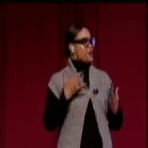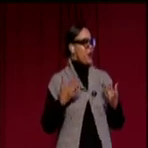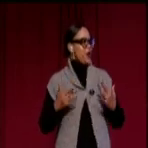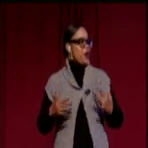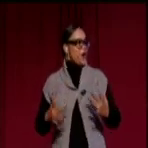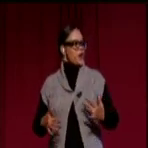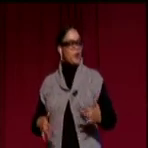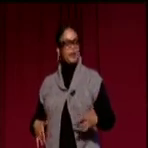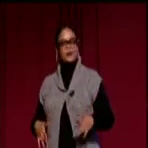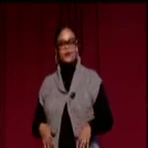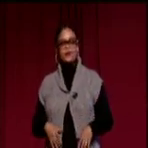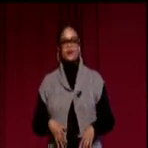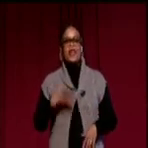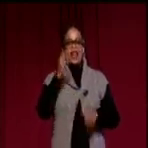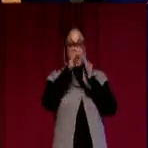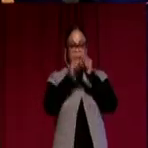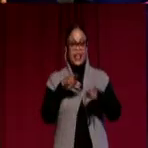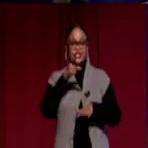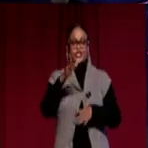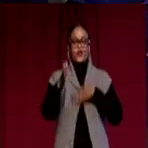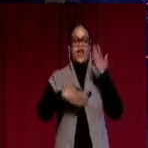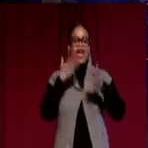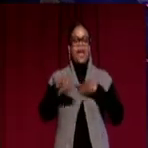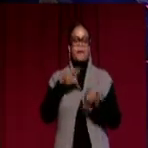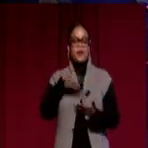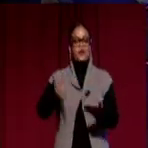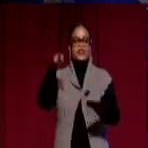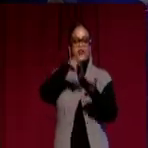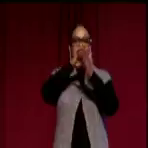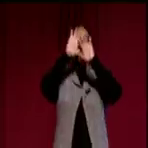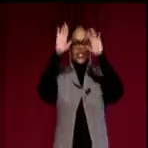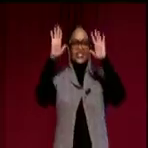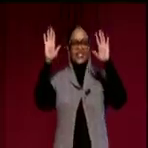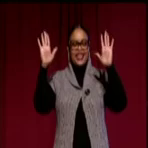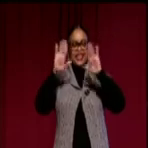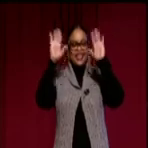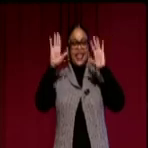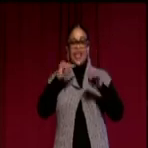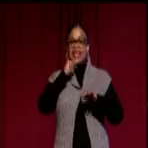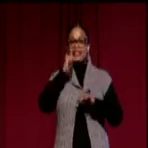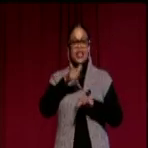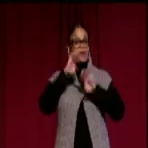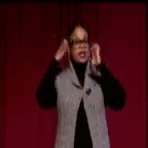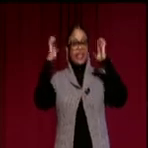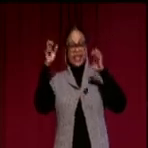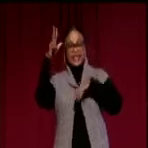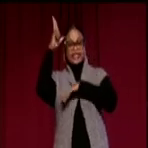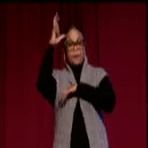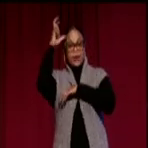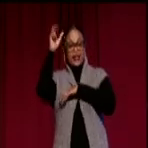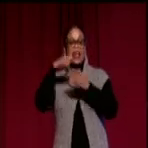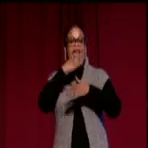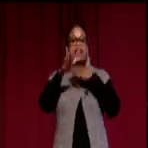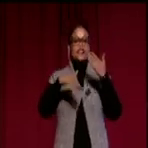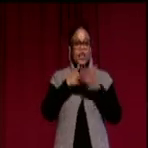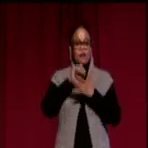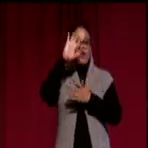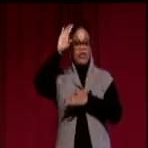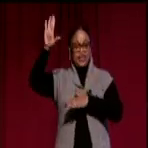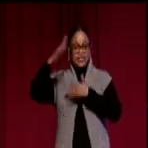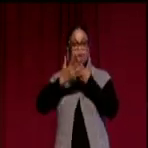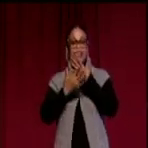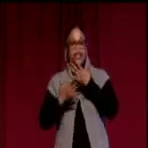over. God bless you. Happy Resurrection Sunday. It ain't about the Easter Bunny. It's all about his